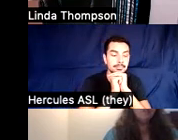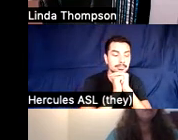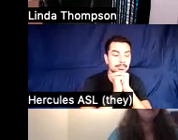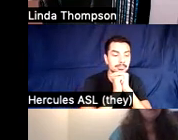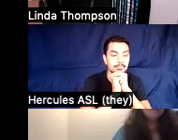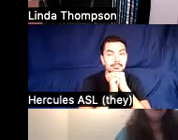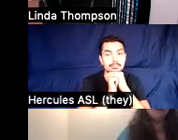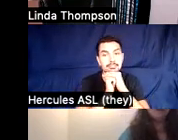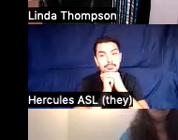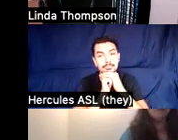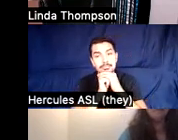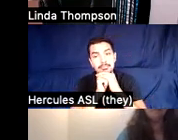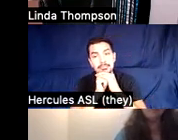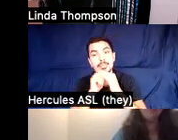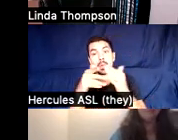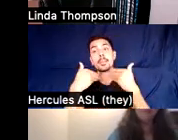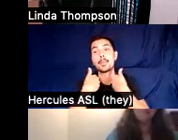And just settle in your body.